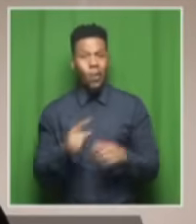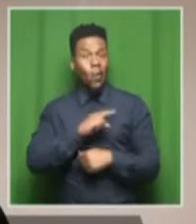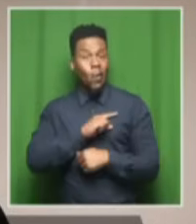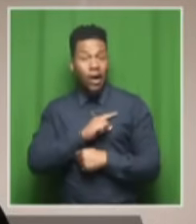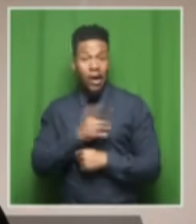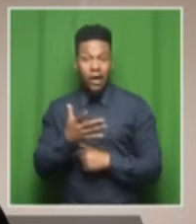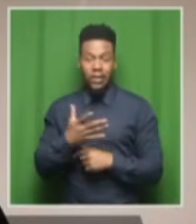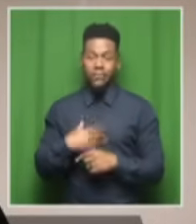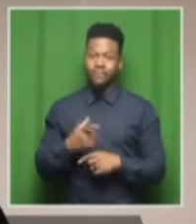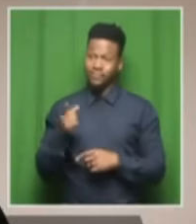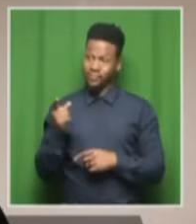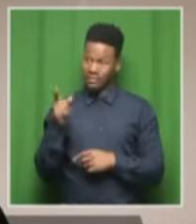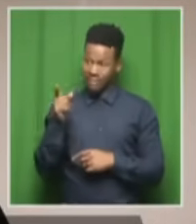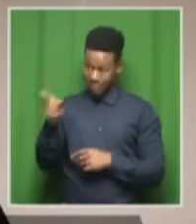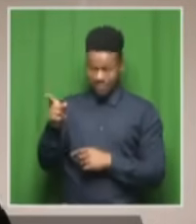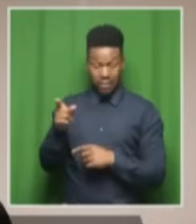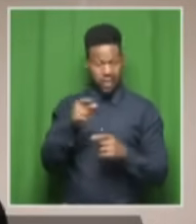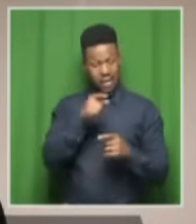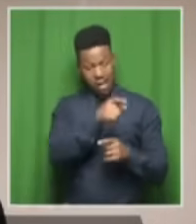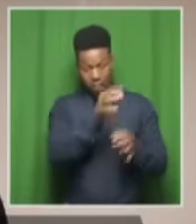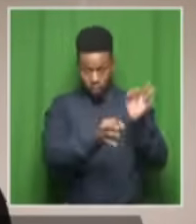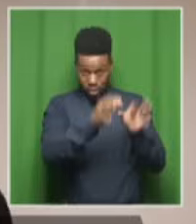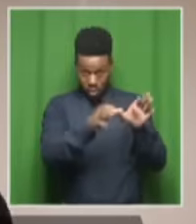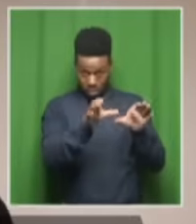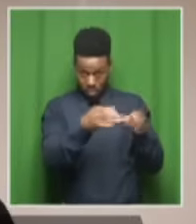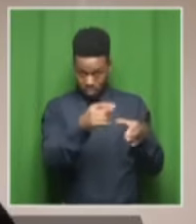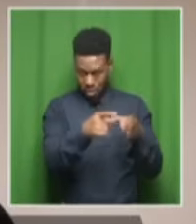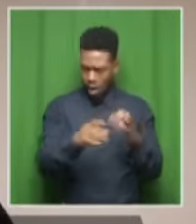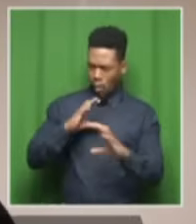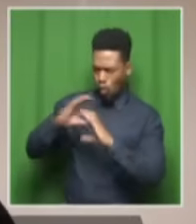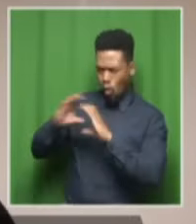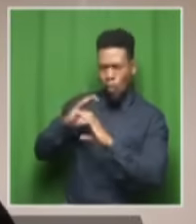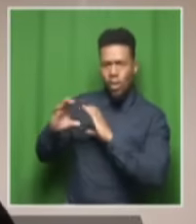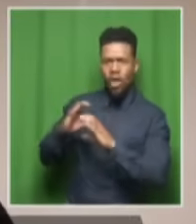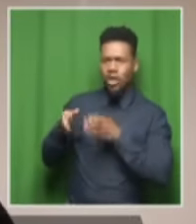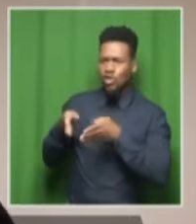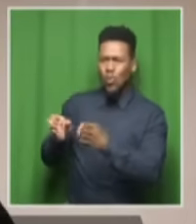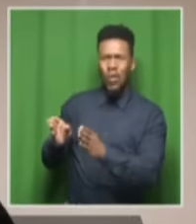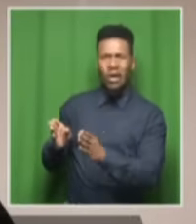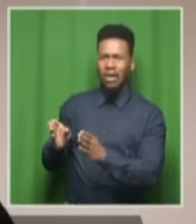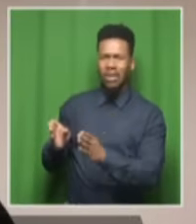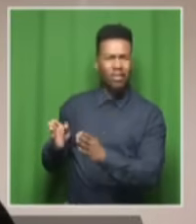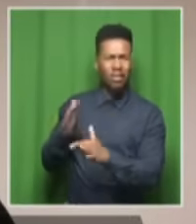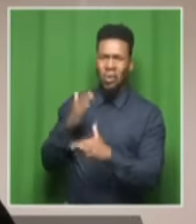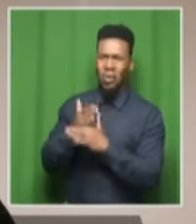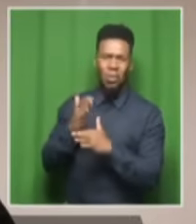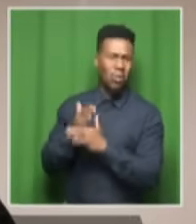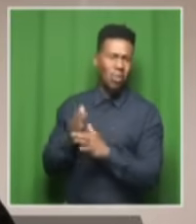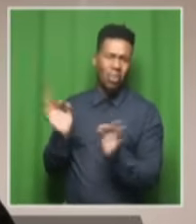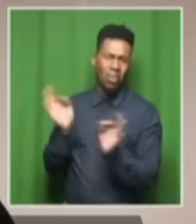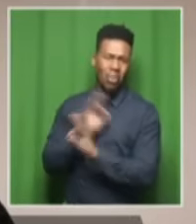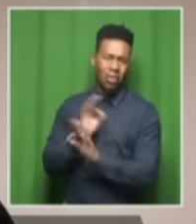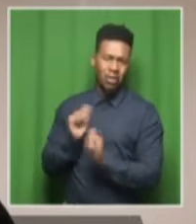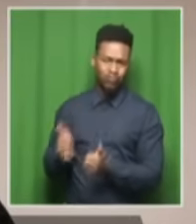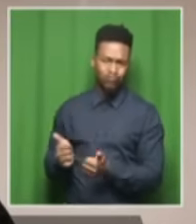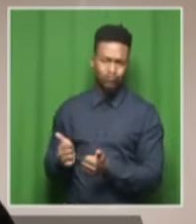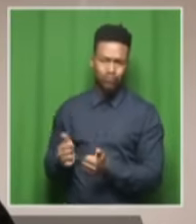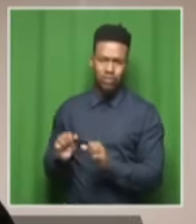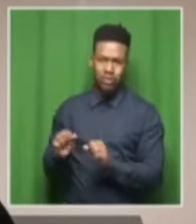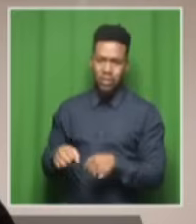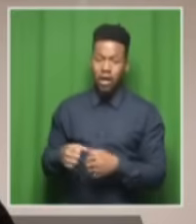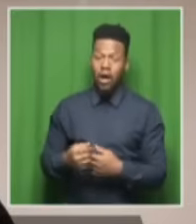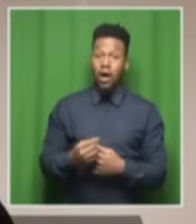of communication are definitely not always the most effective. You know, we posters are put up when